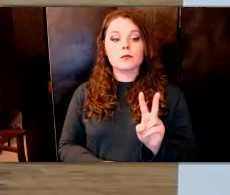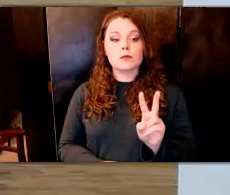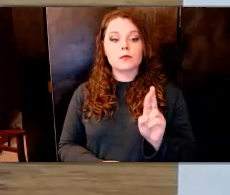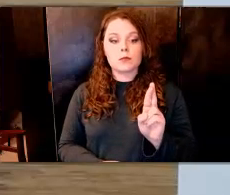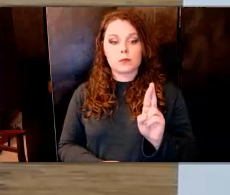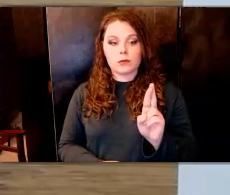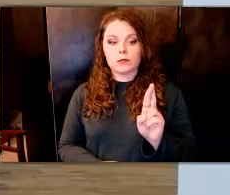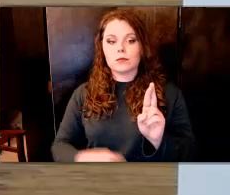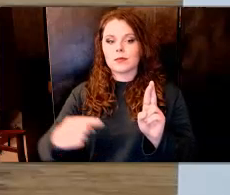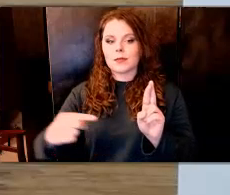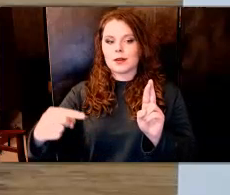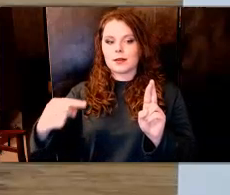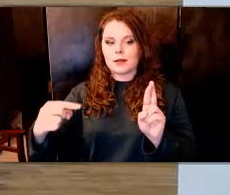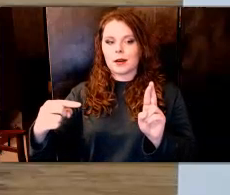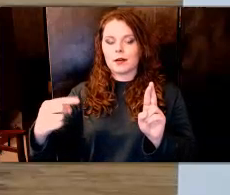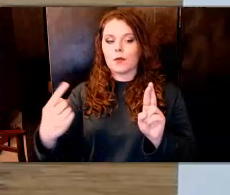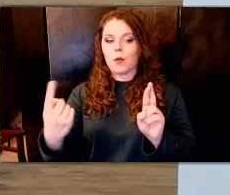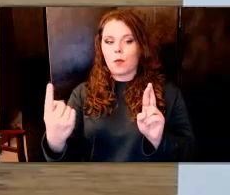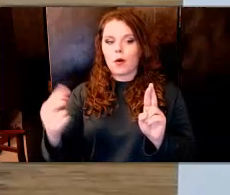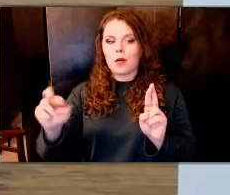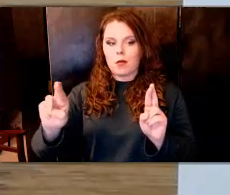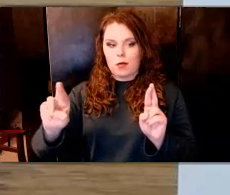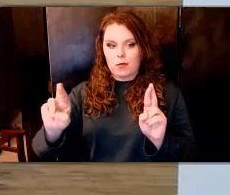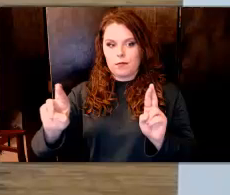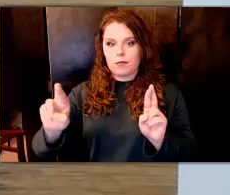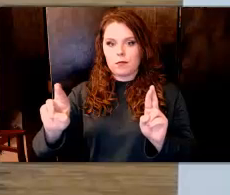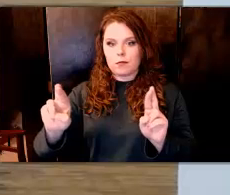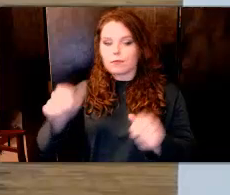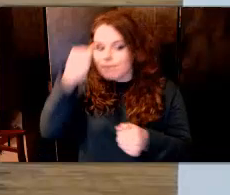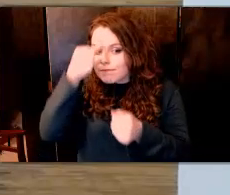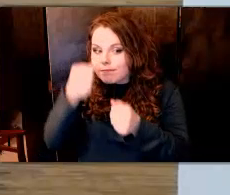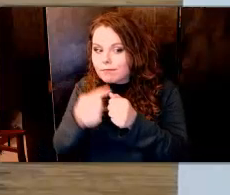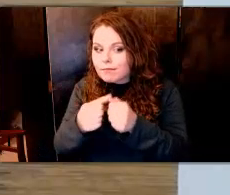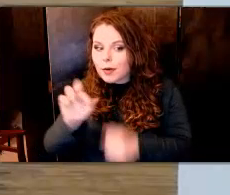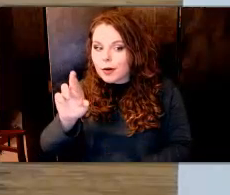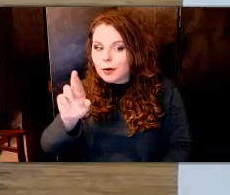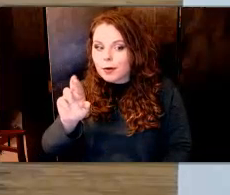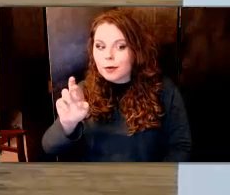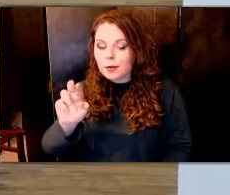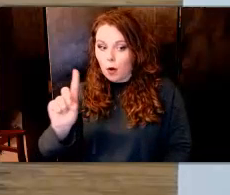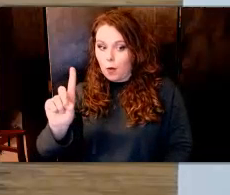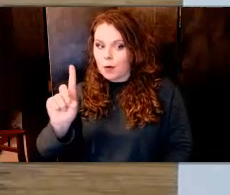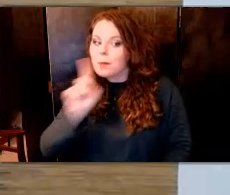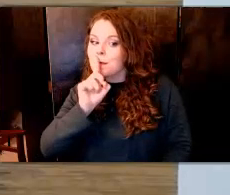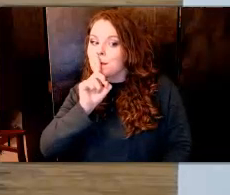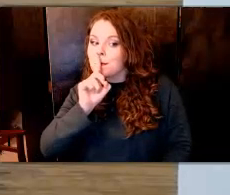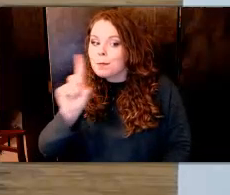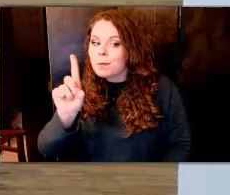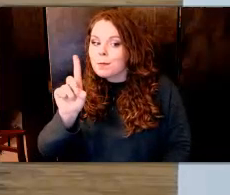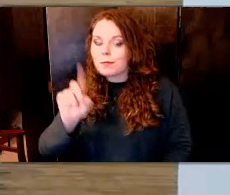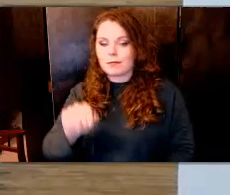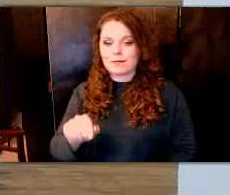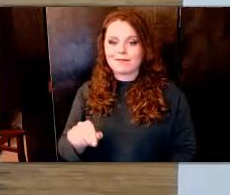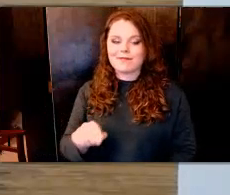and a negative 1r, remember the 1 is invisible, really makes